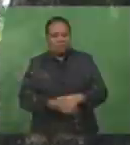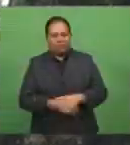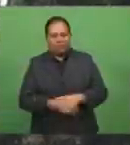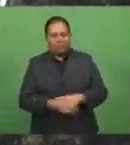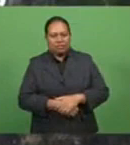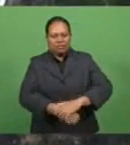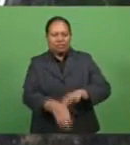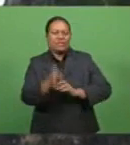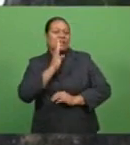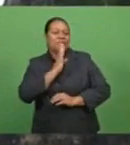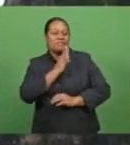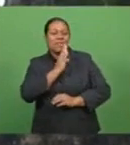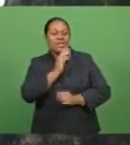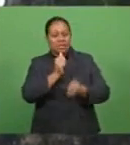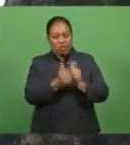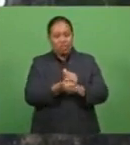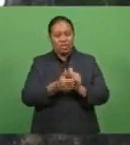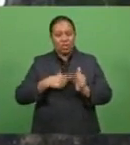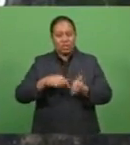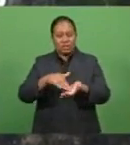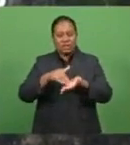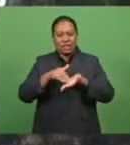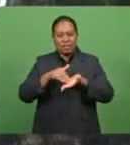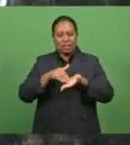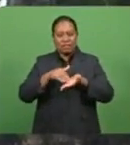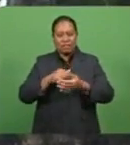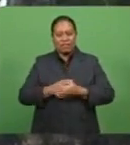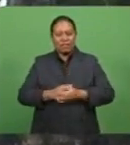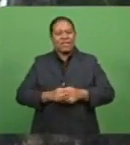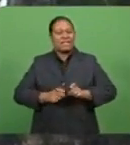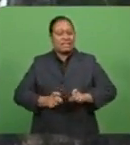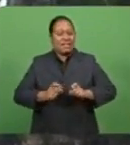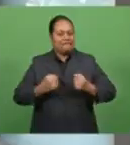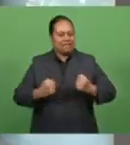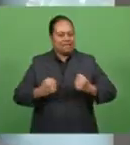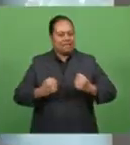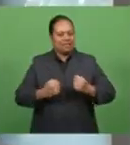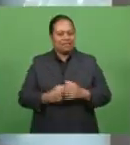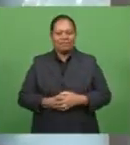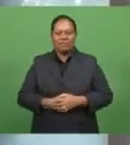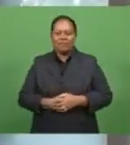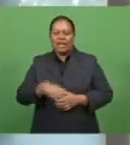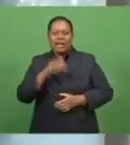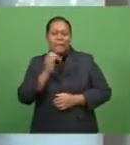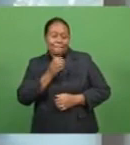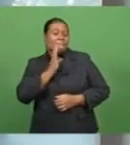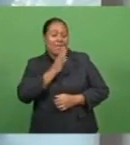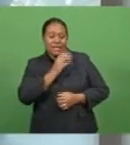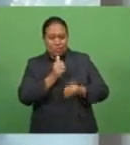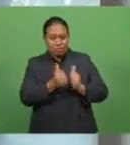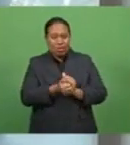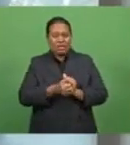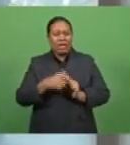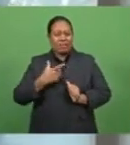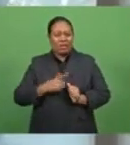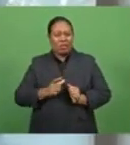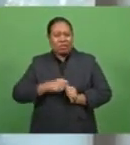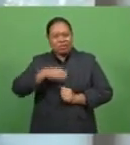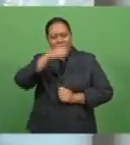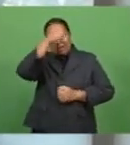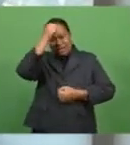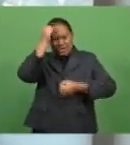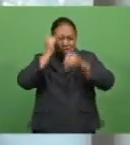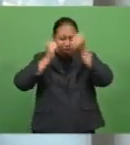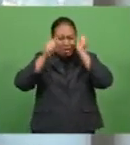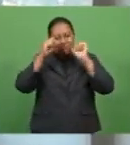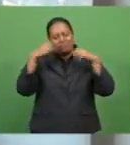I miss sports because it helps us stay fit and healthy. I miss sports because it helps us relieve stress after a